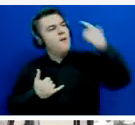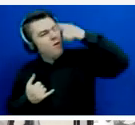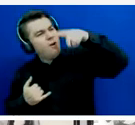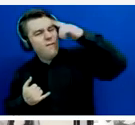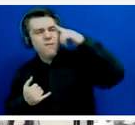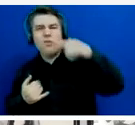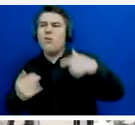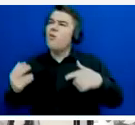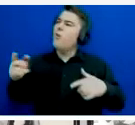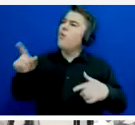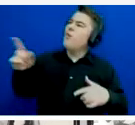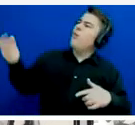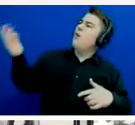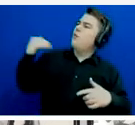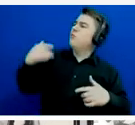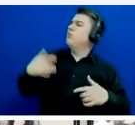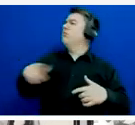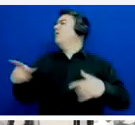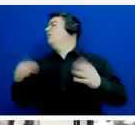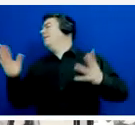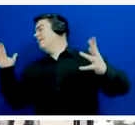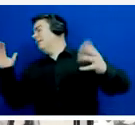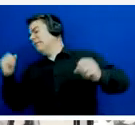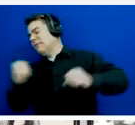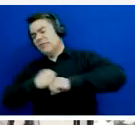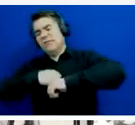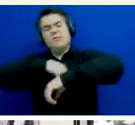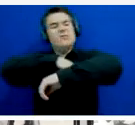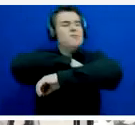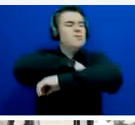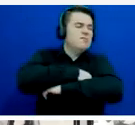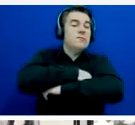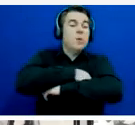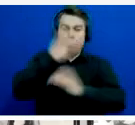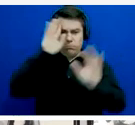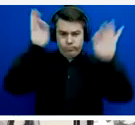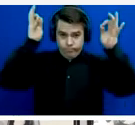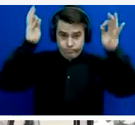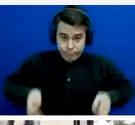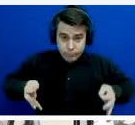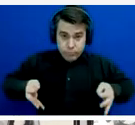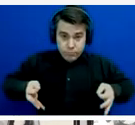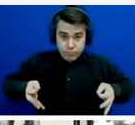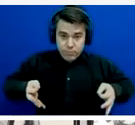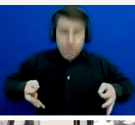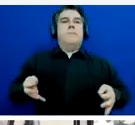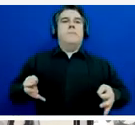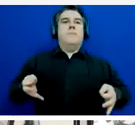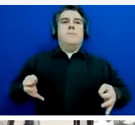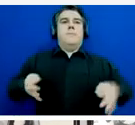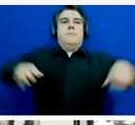back office and feel bad, all those things. No, we just decide. And when you decide, then you get into